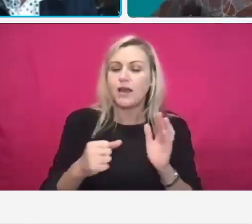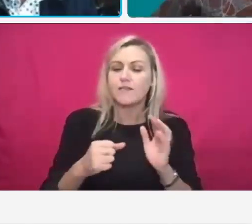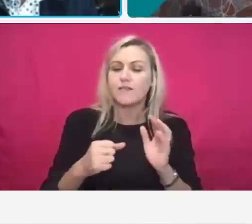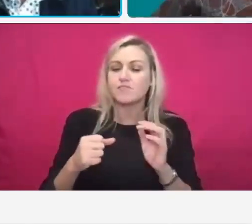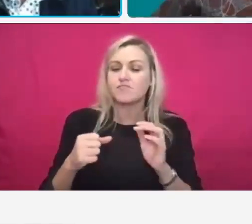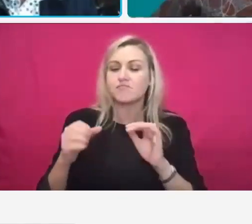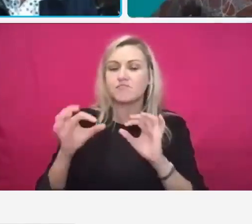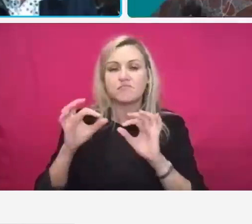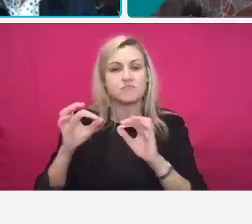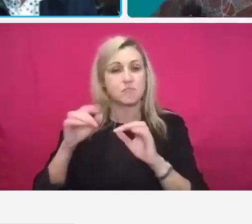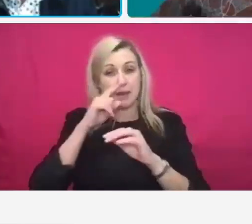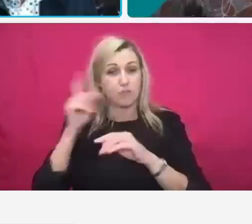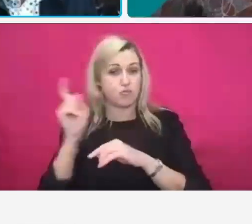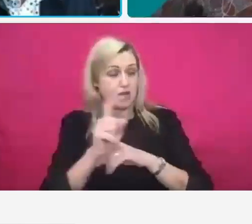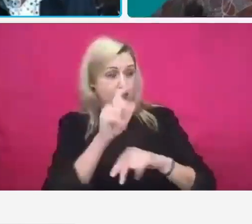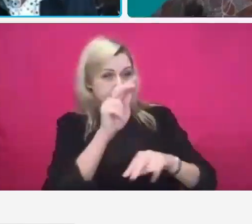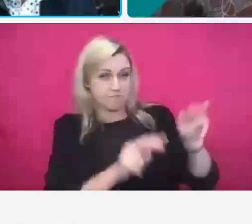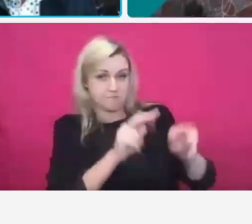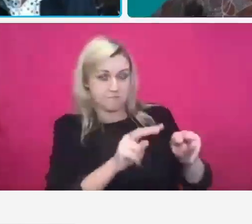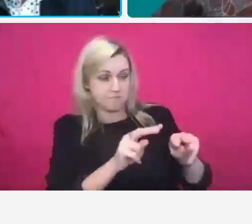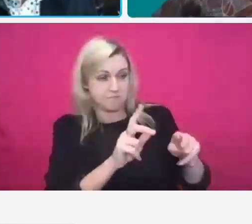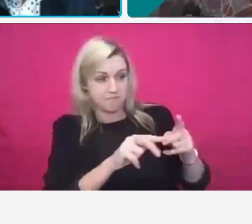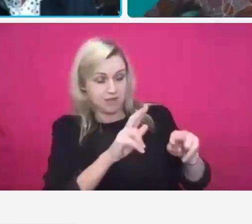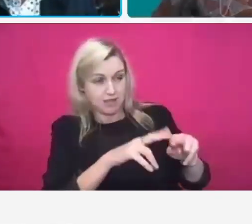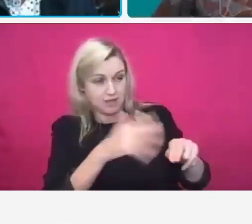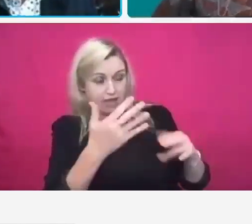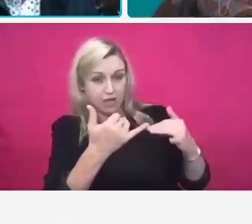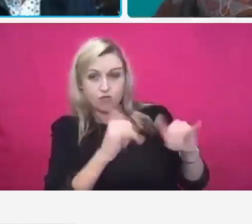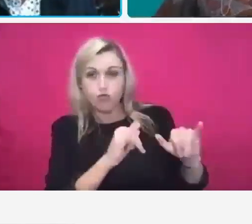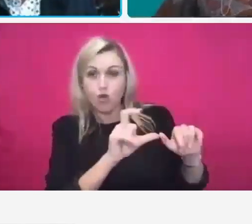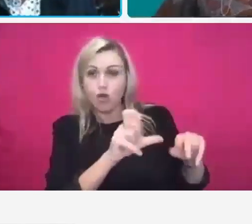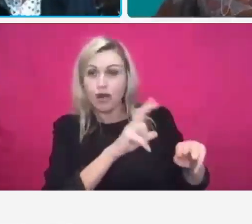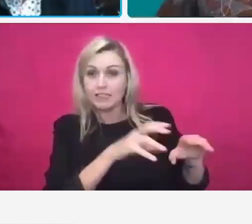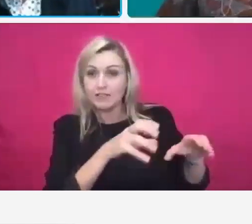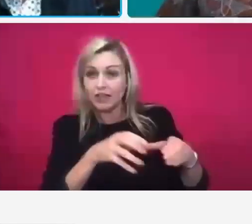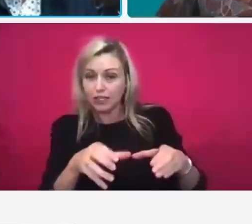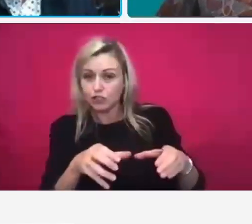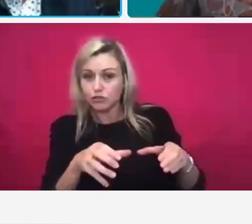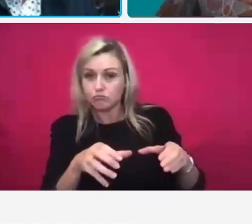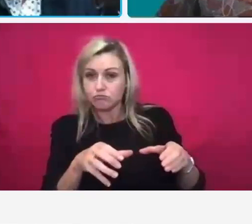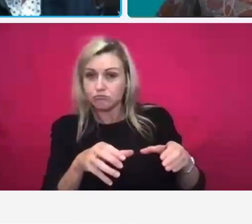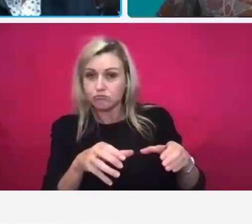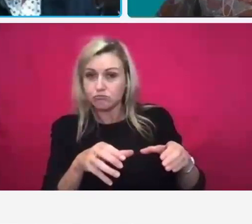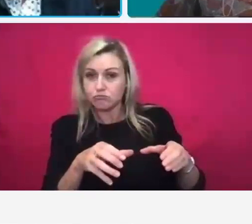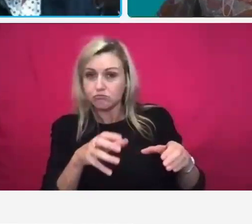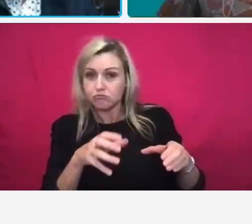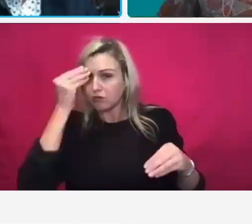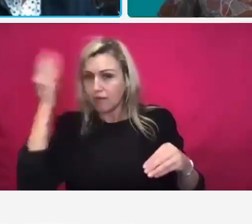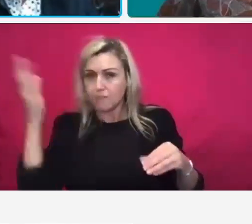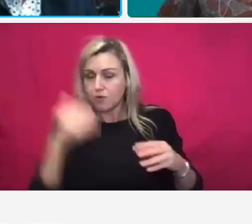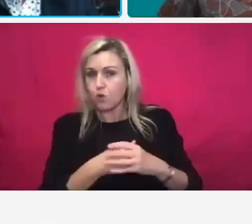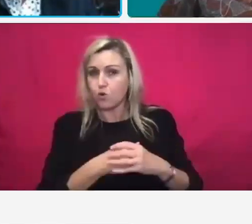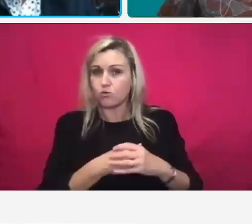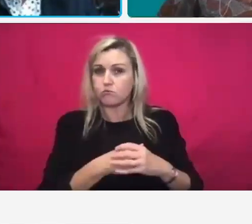a reclassification or incorrect classification would be required? I think the answer